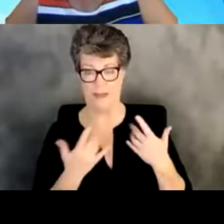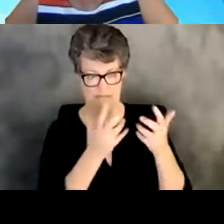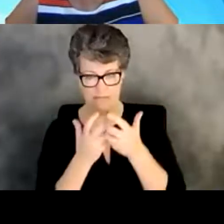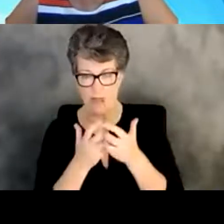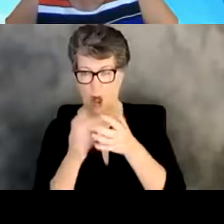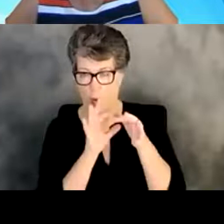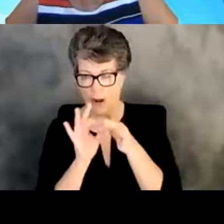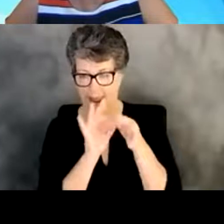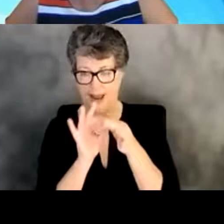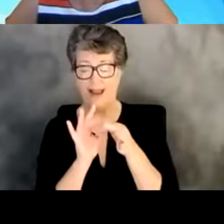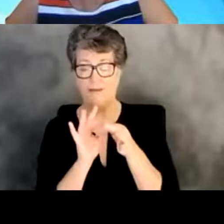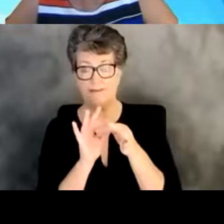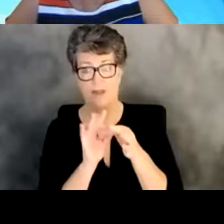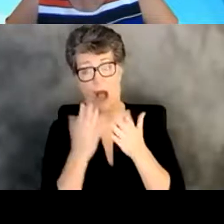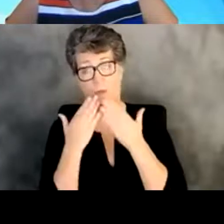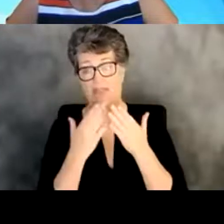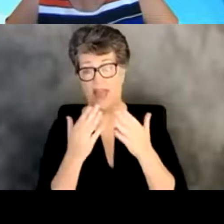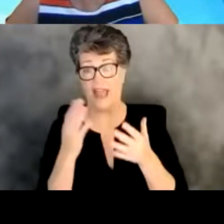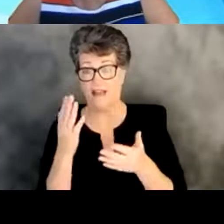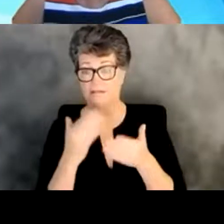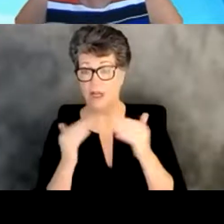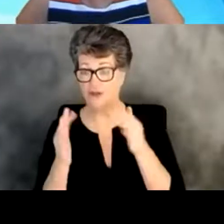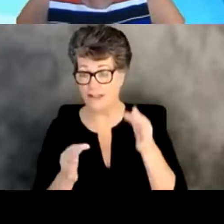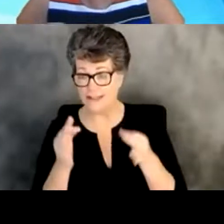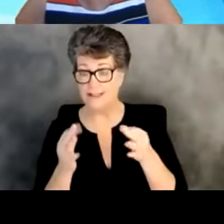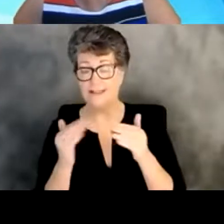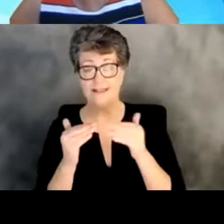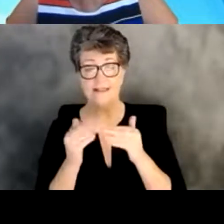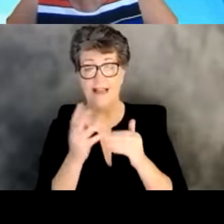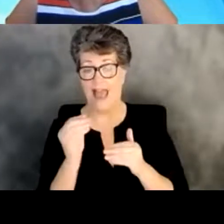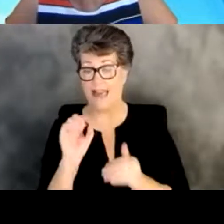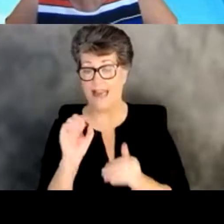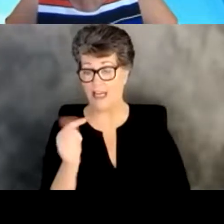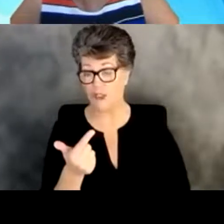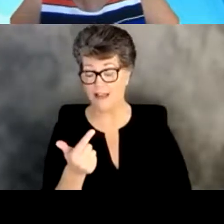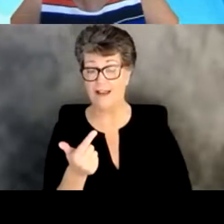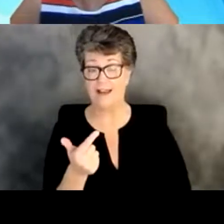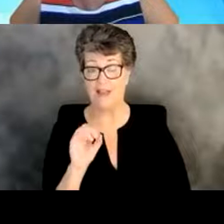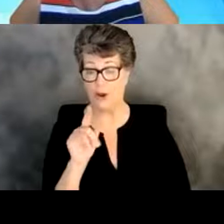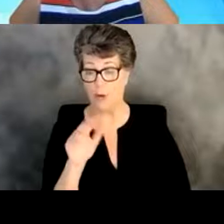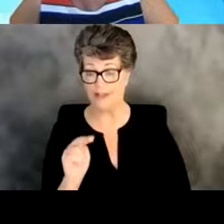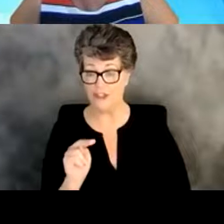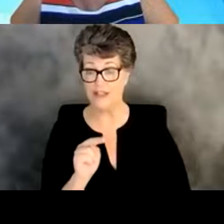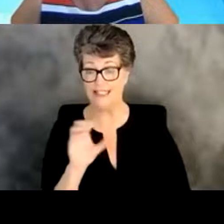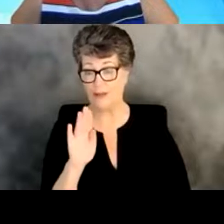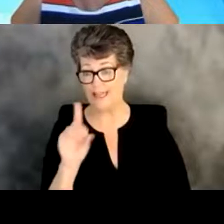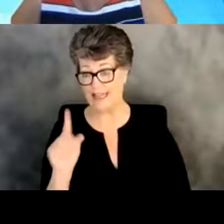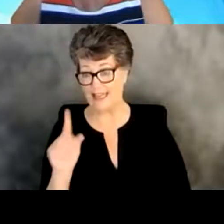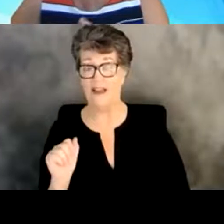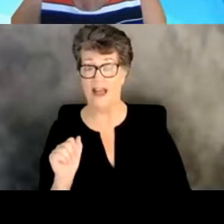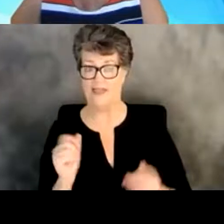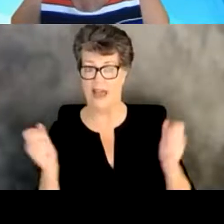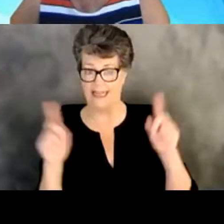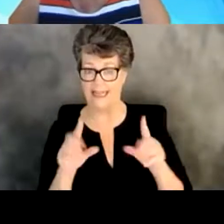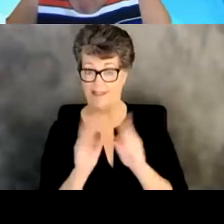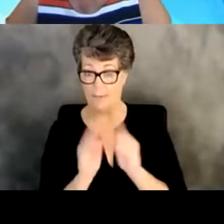coordinating. I want to thank Justice and Aging and the Elder Justice Coalition and CWDA, who all attended that meeting to